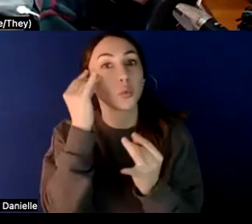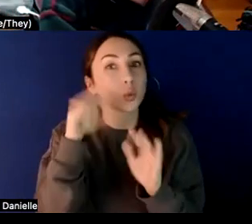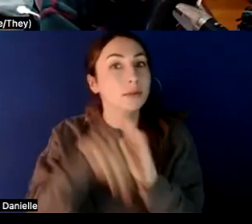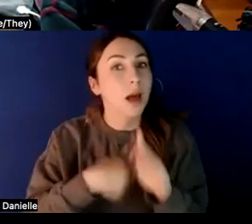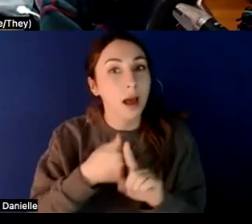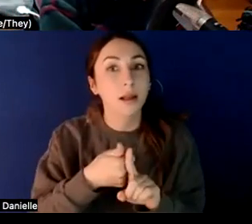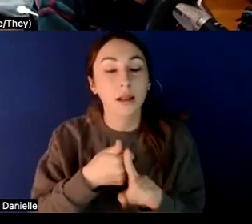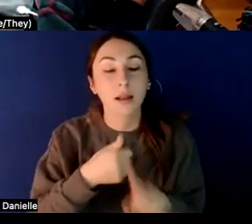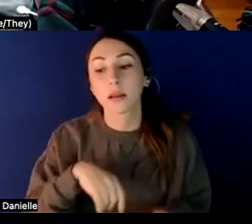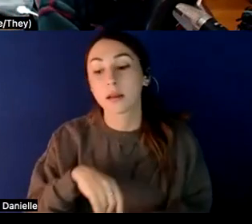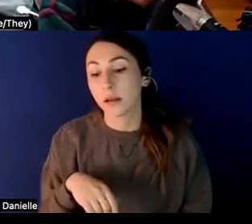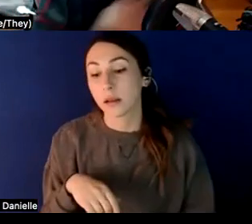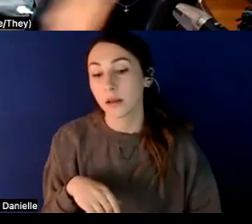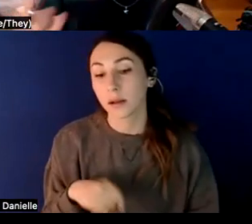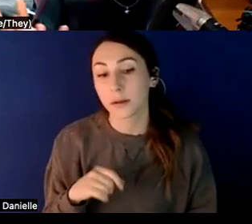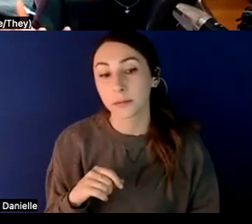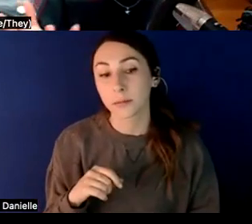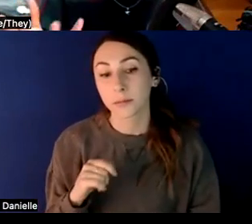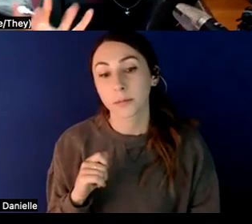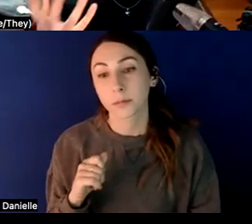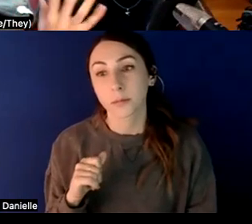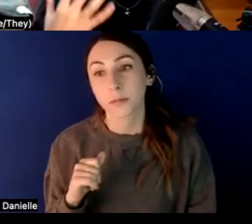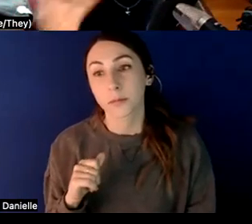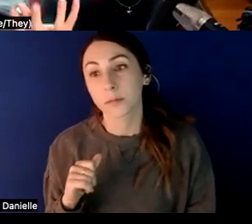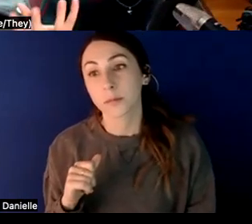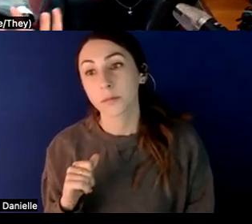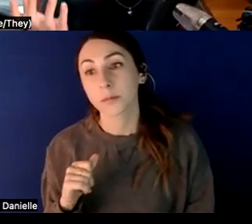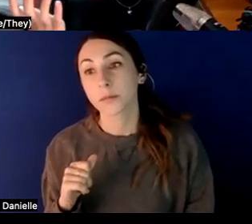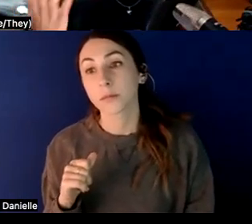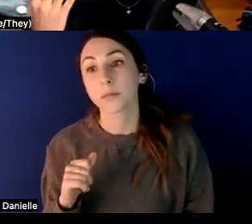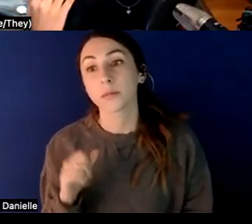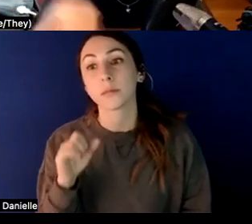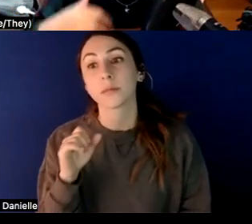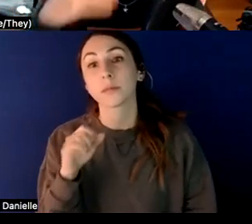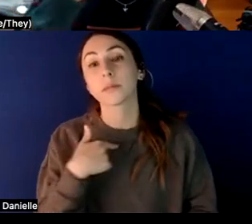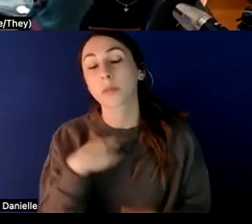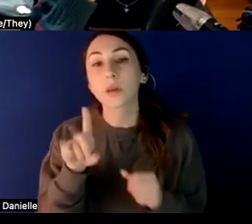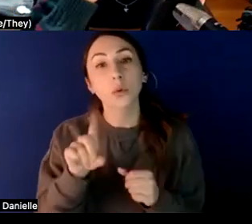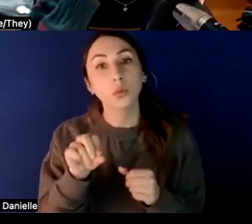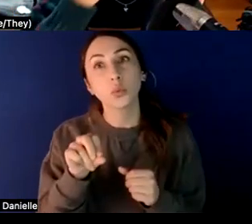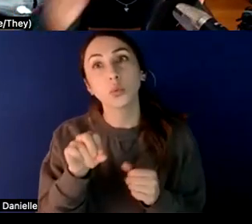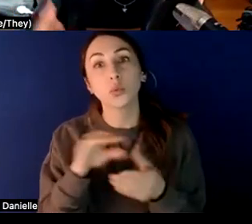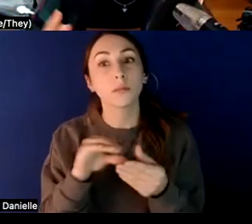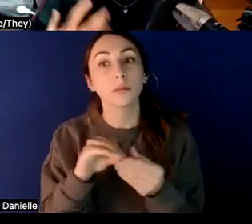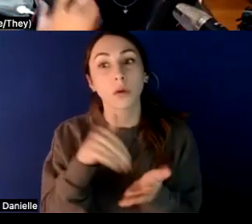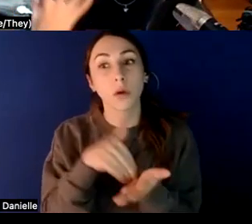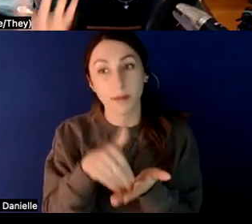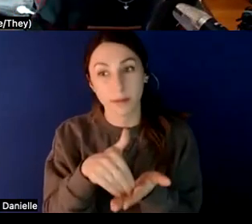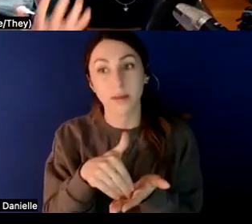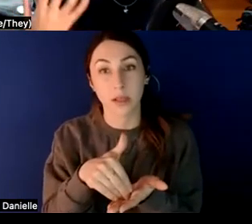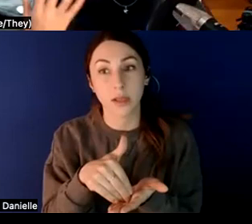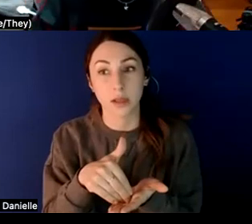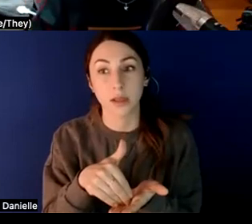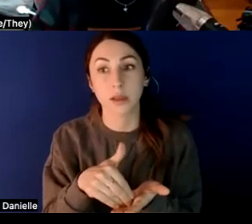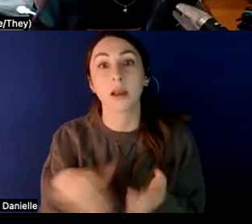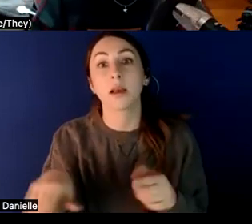specifics. But I speak to suicidality a lot as someone who identifies as being a survivor